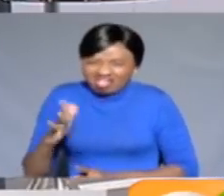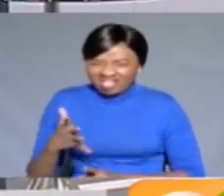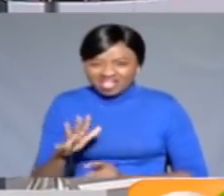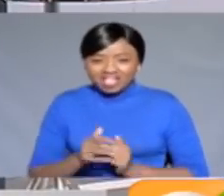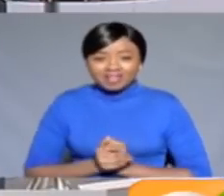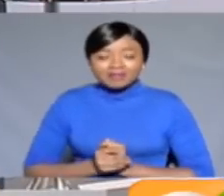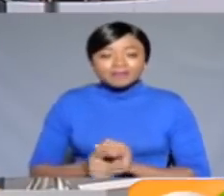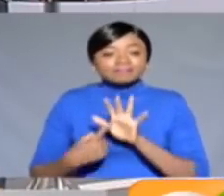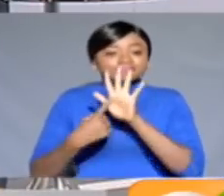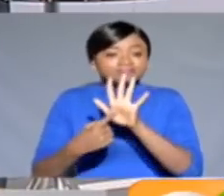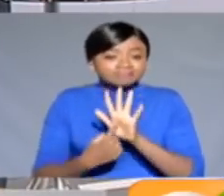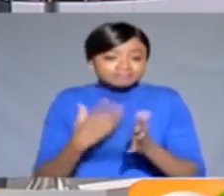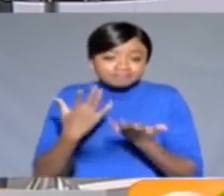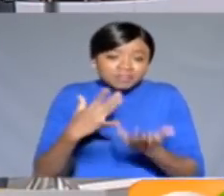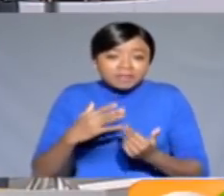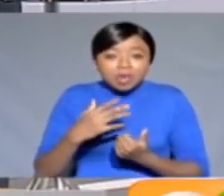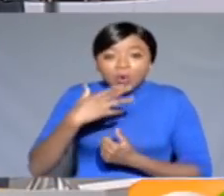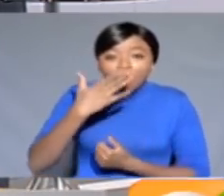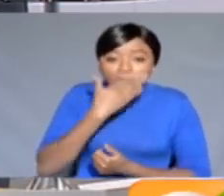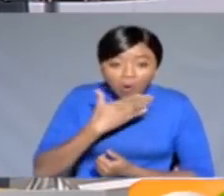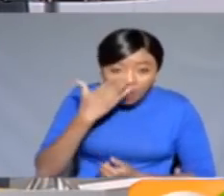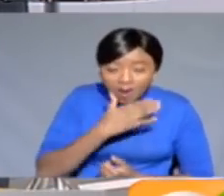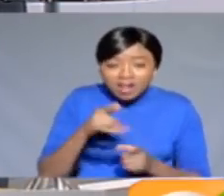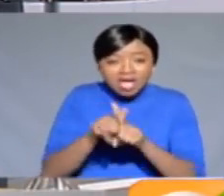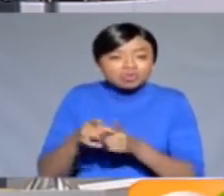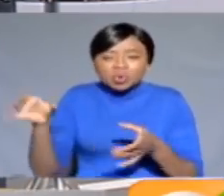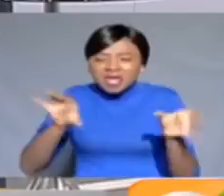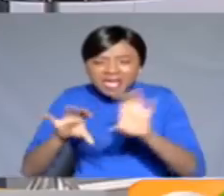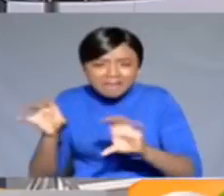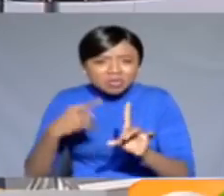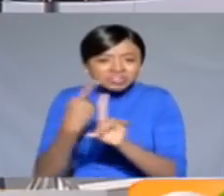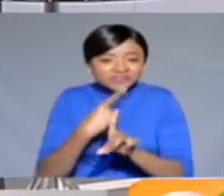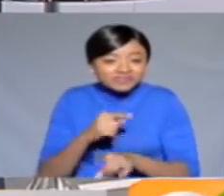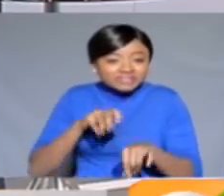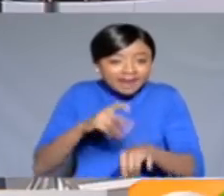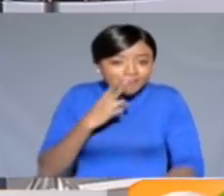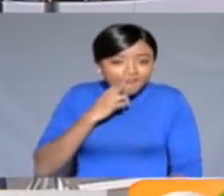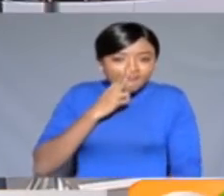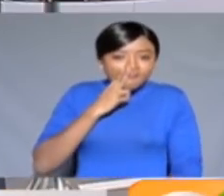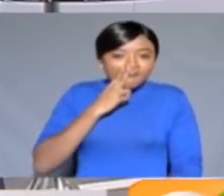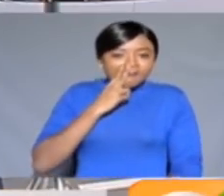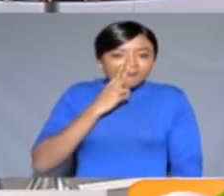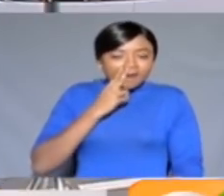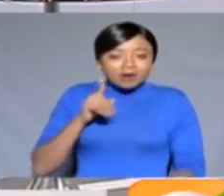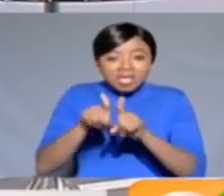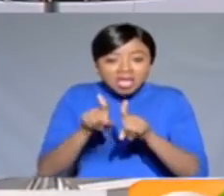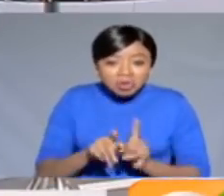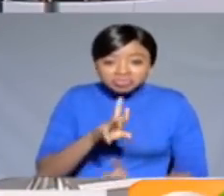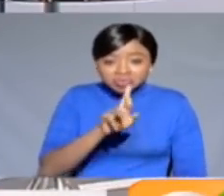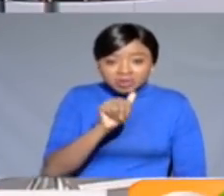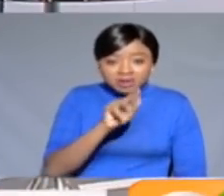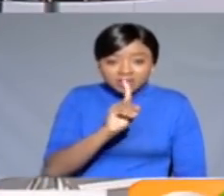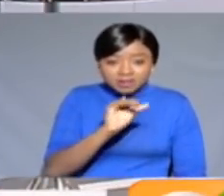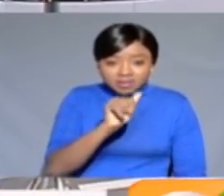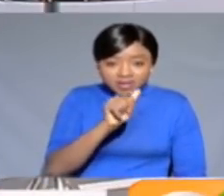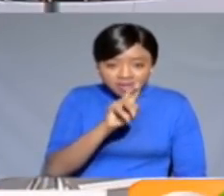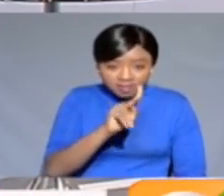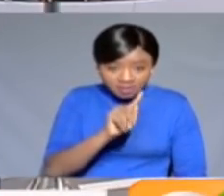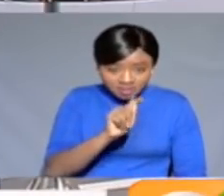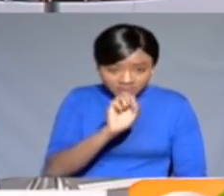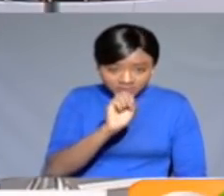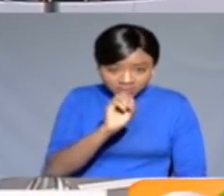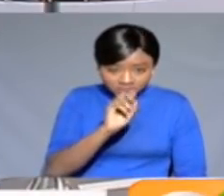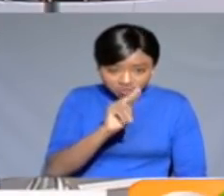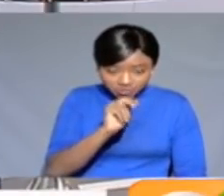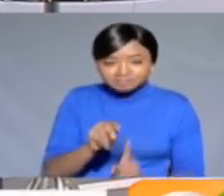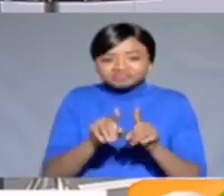in the rubber and oil industry, and also the chemicals found in cigarette smoke. Being exposed to radiation is another risk, as well as having certain blood